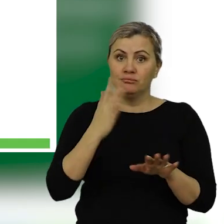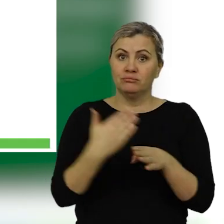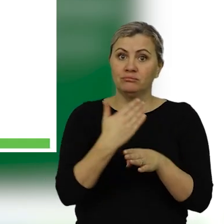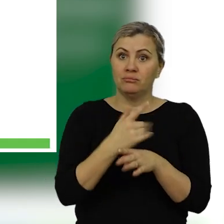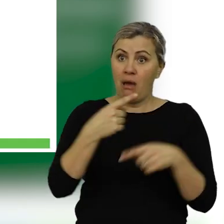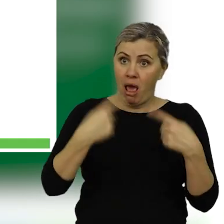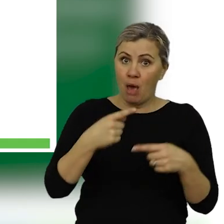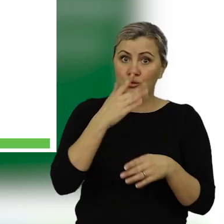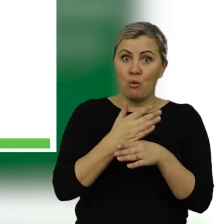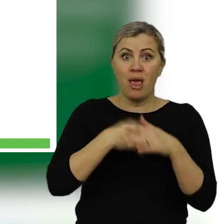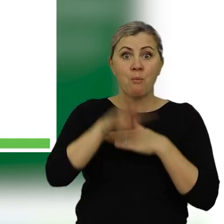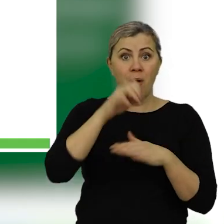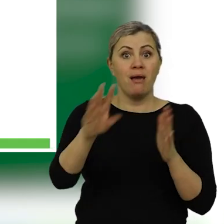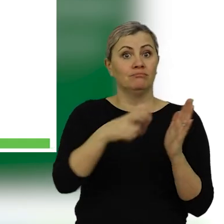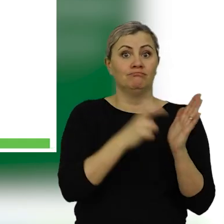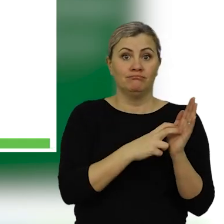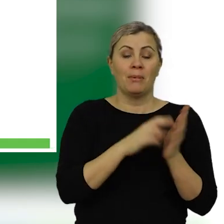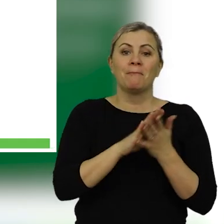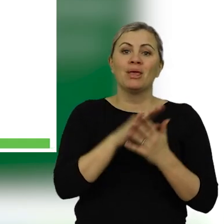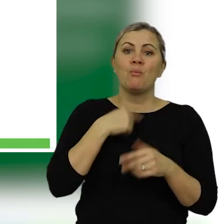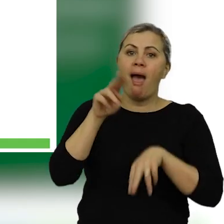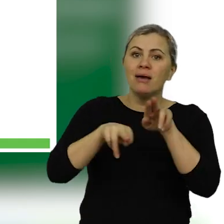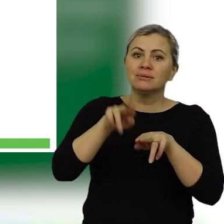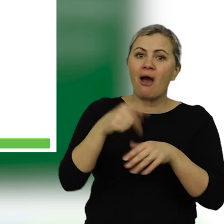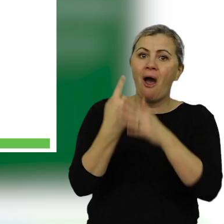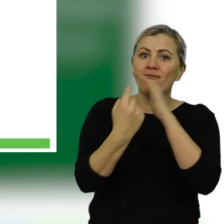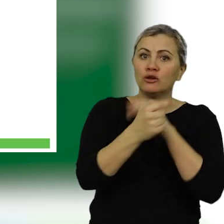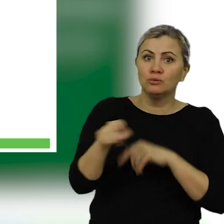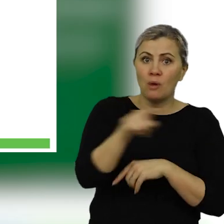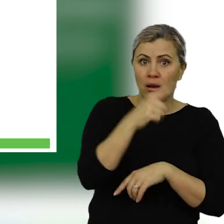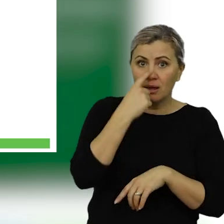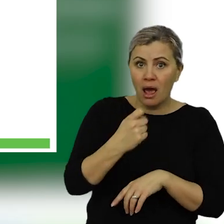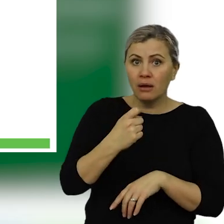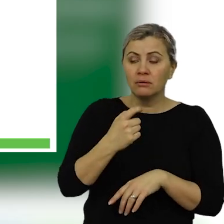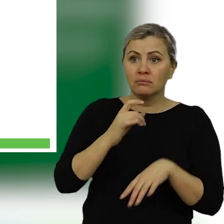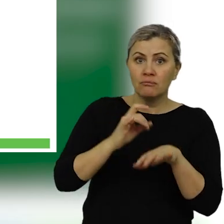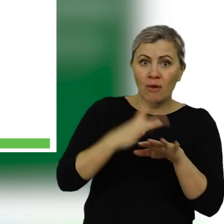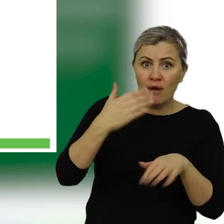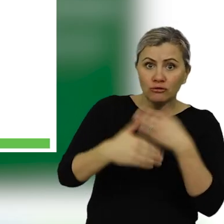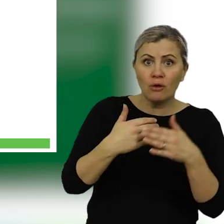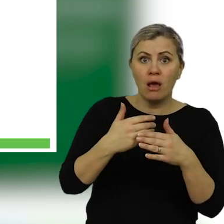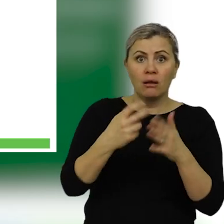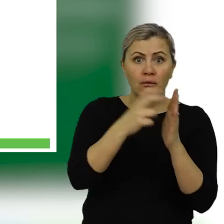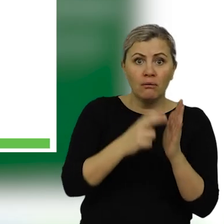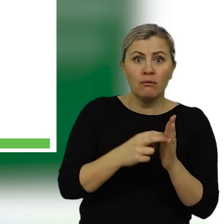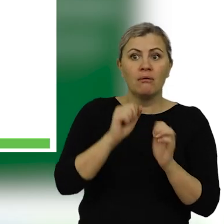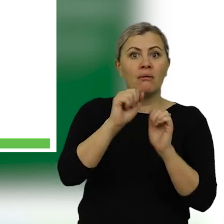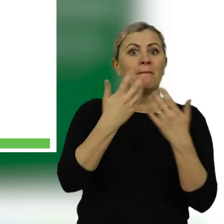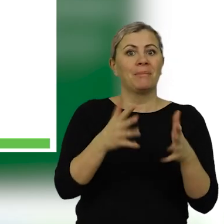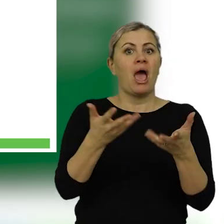Wales. This means we assess an individual's suitability for registration and keep a record of everyone granted